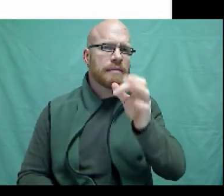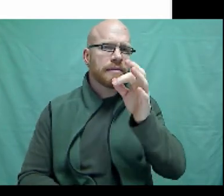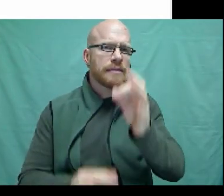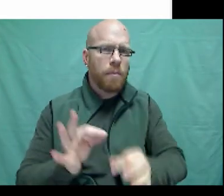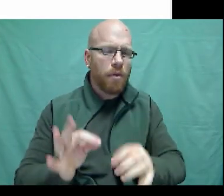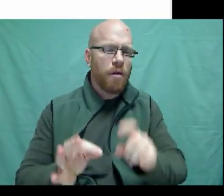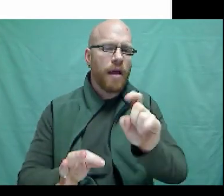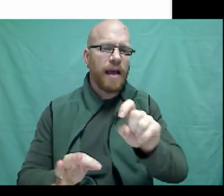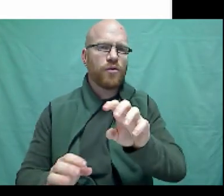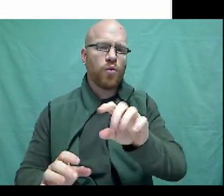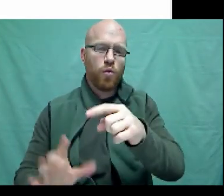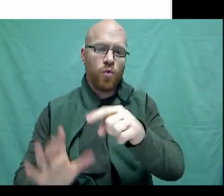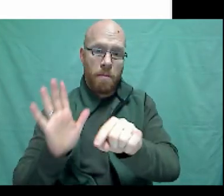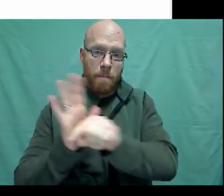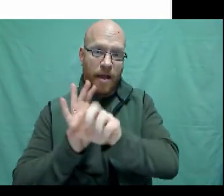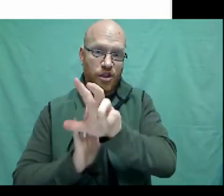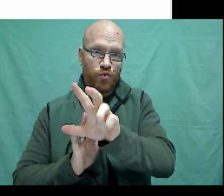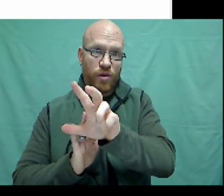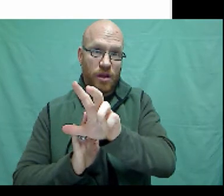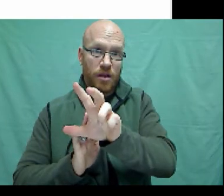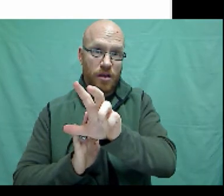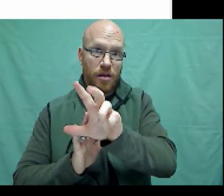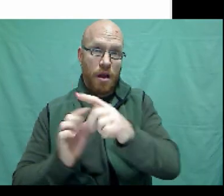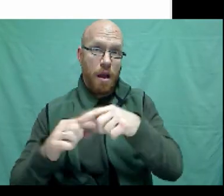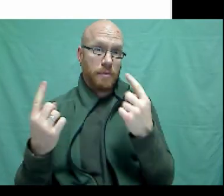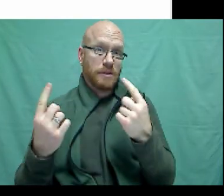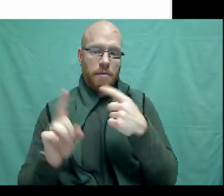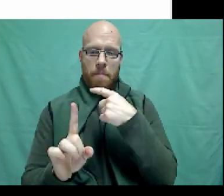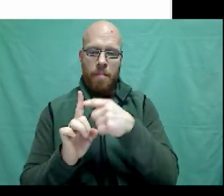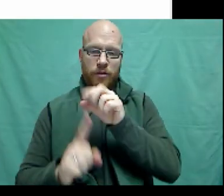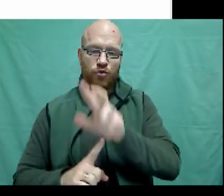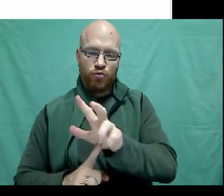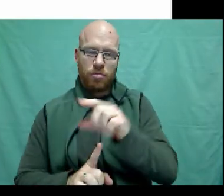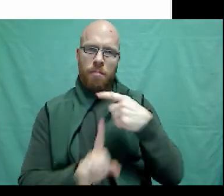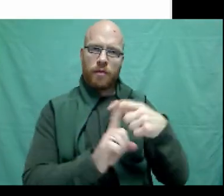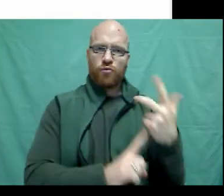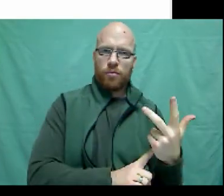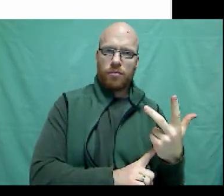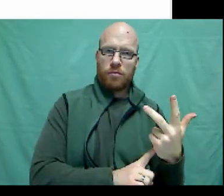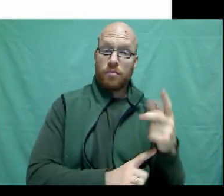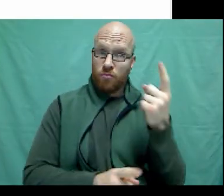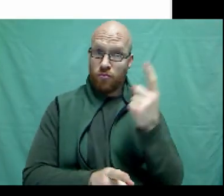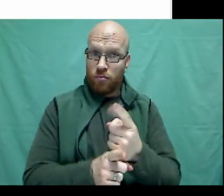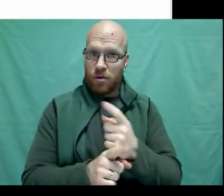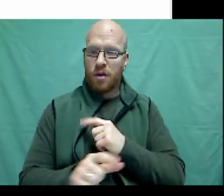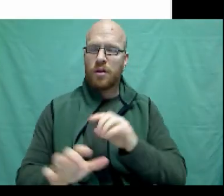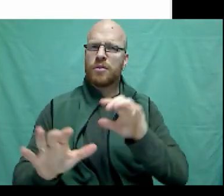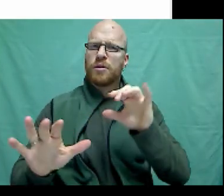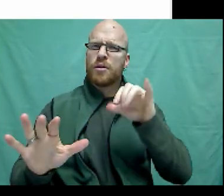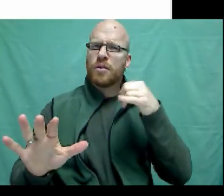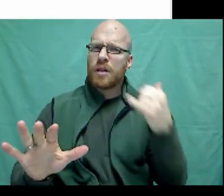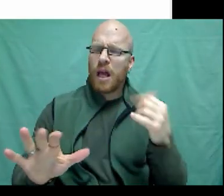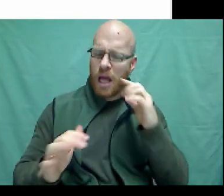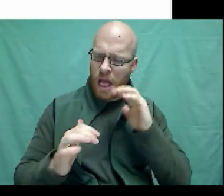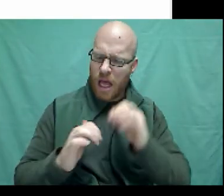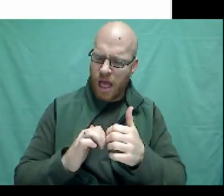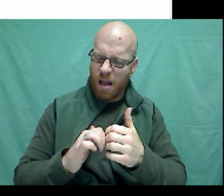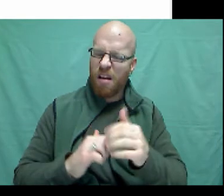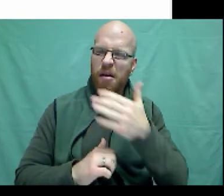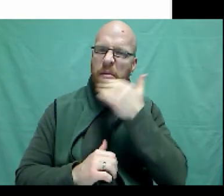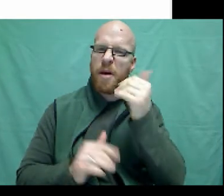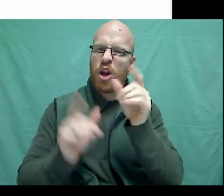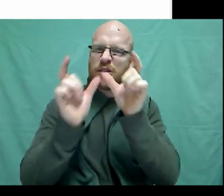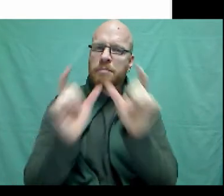4. That's not quite as simple as we thought it would be. So we have to work with a 3. We're going to add 3 to both